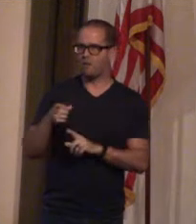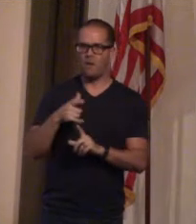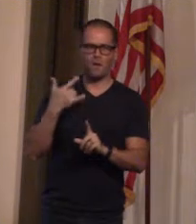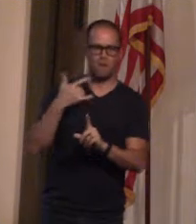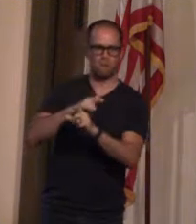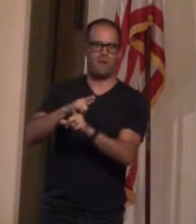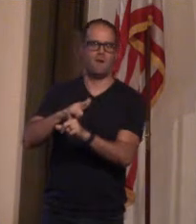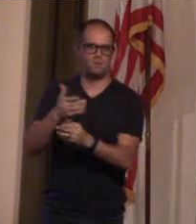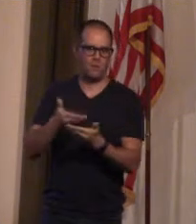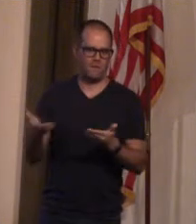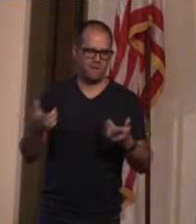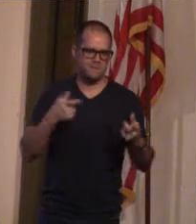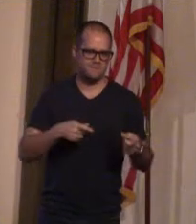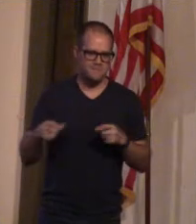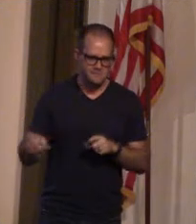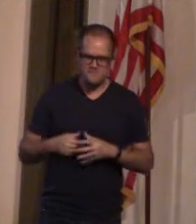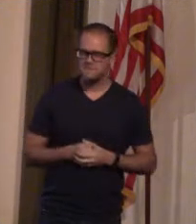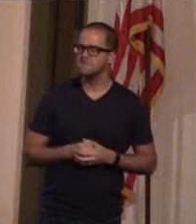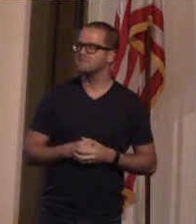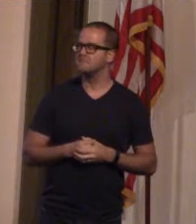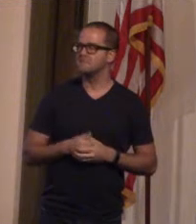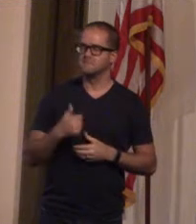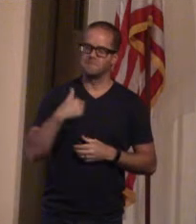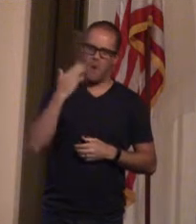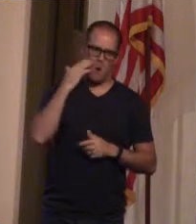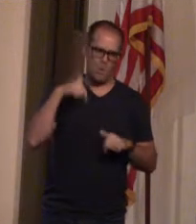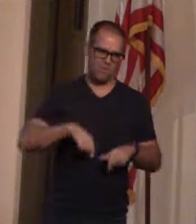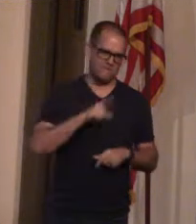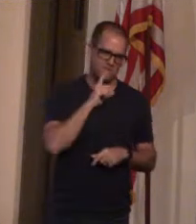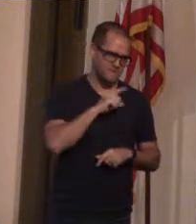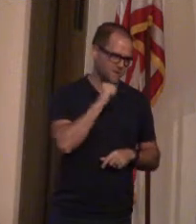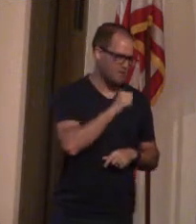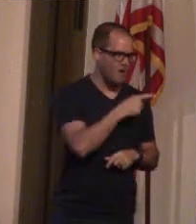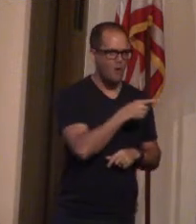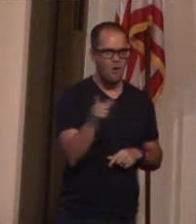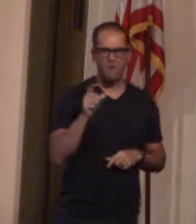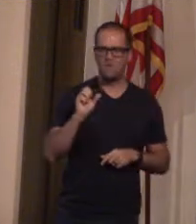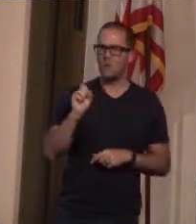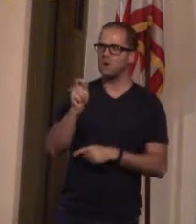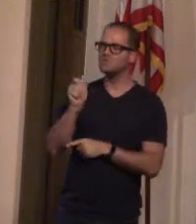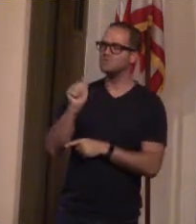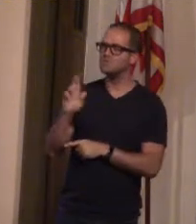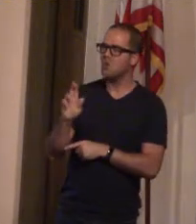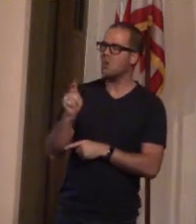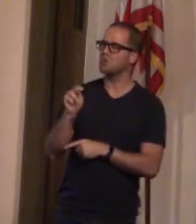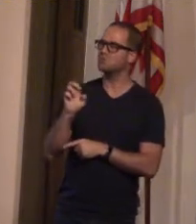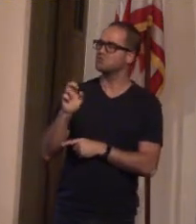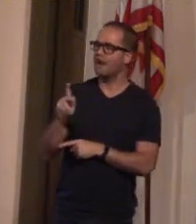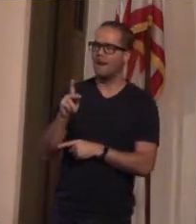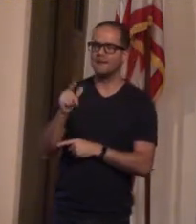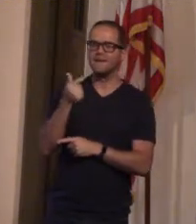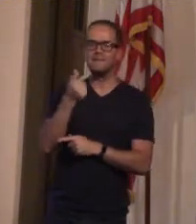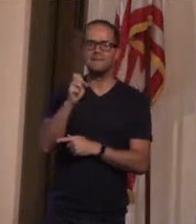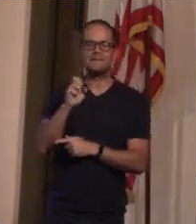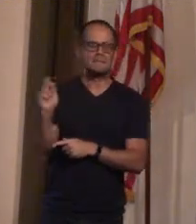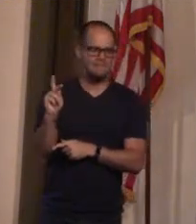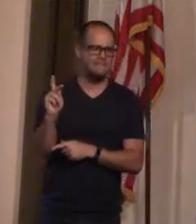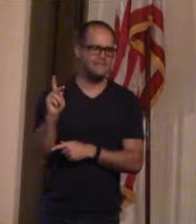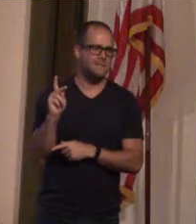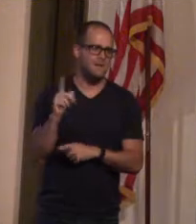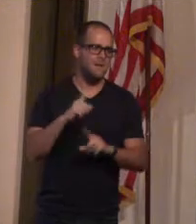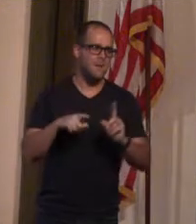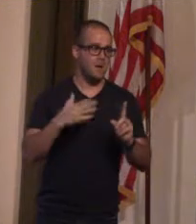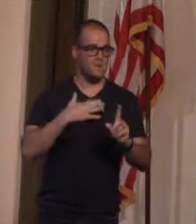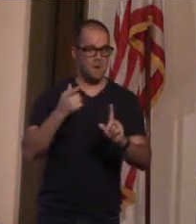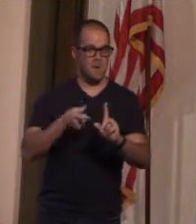are pretending that they know how to fly spaceships and they're trying to figure out how to do it, and they ran into things a lot. Now, I'm